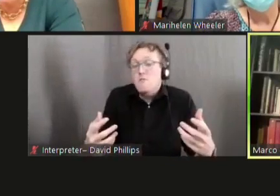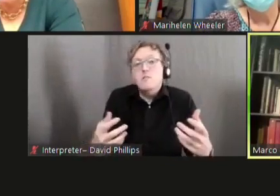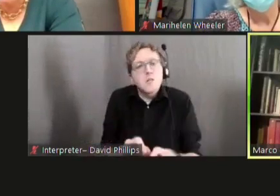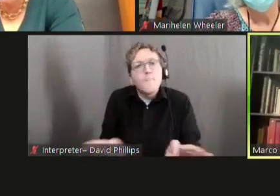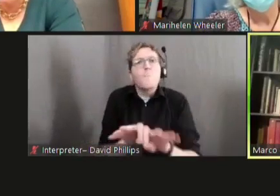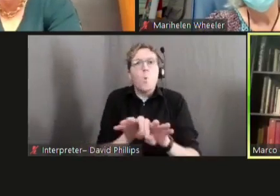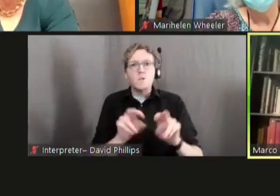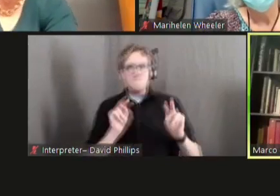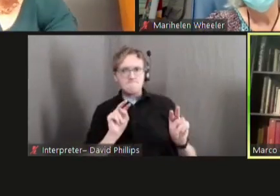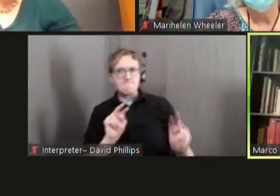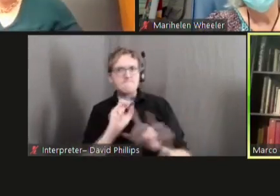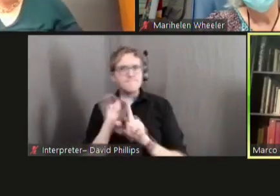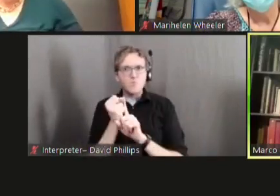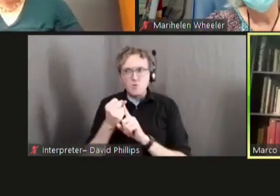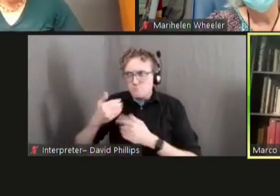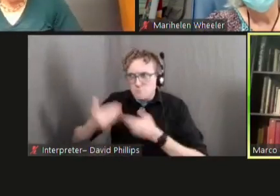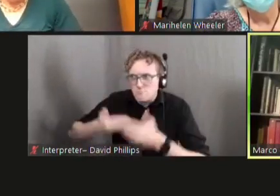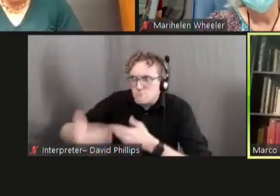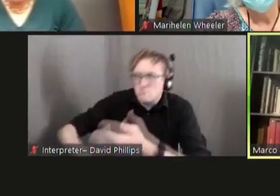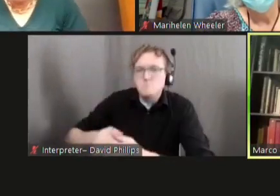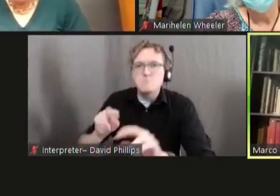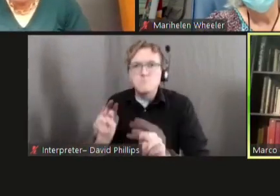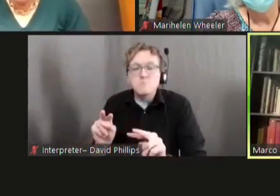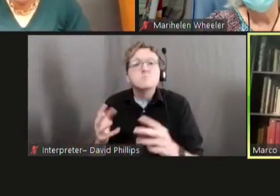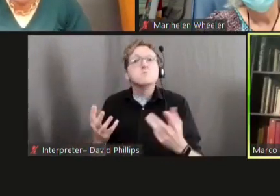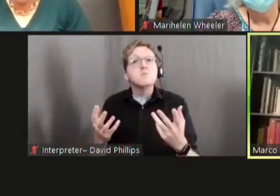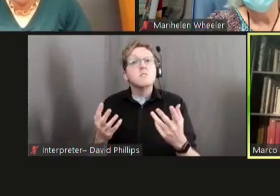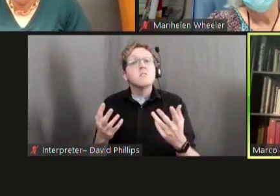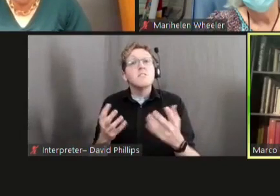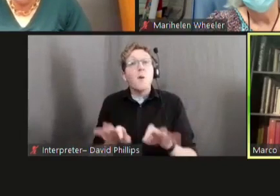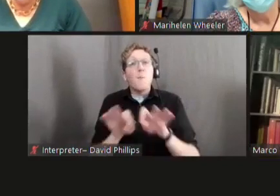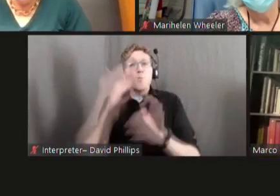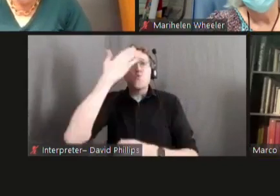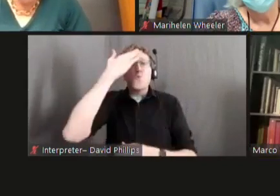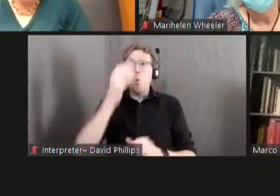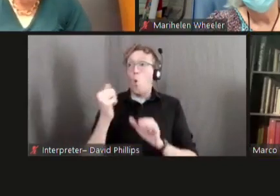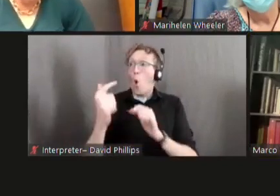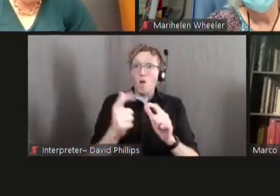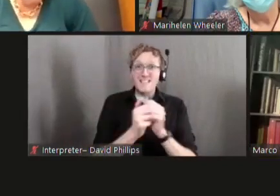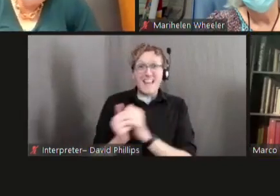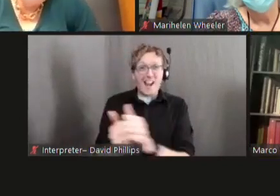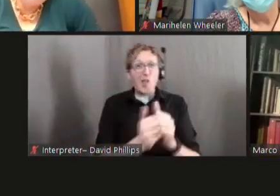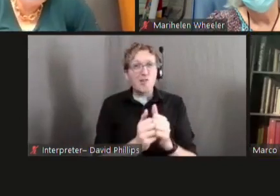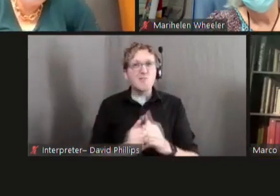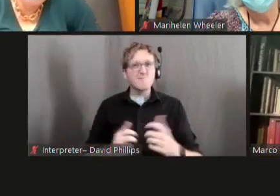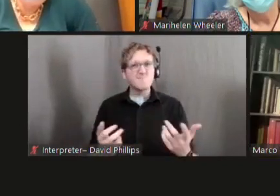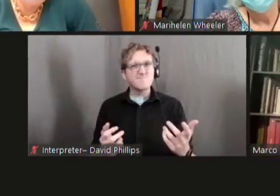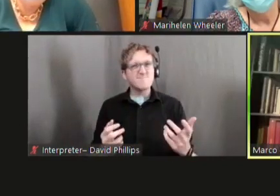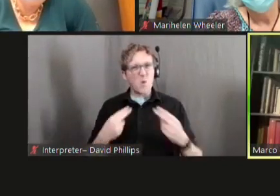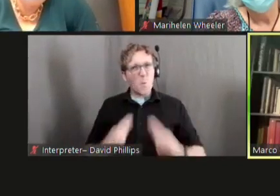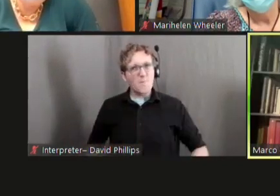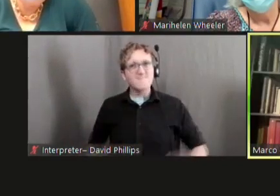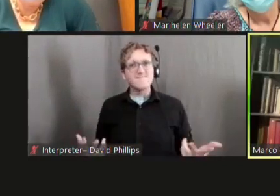monitoring the situation and that we understand, all of us together as people. I have 2 young kids